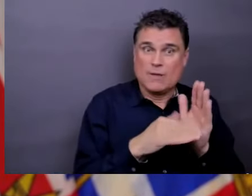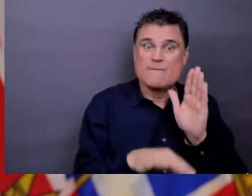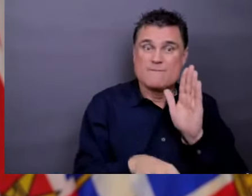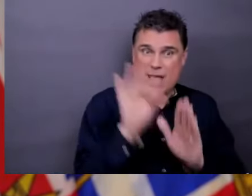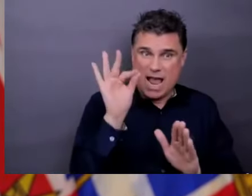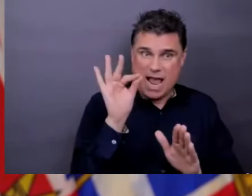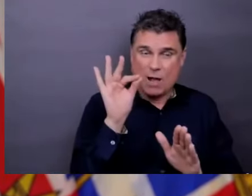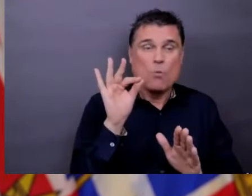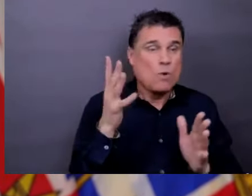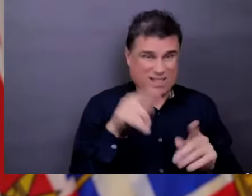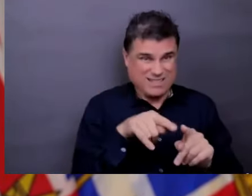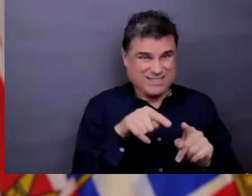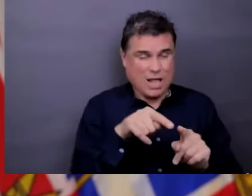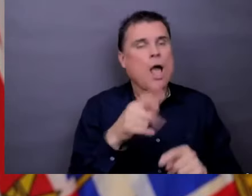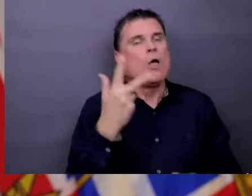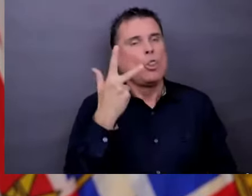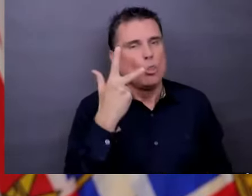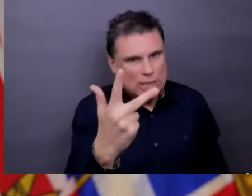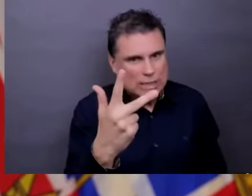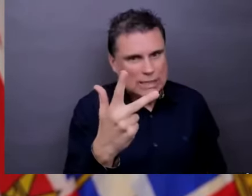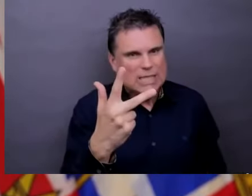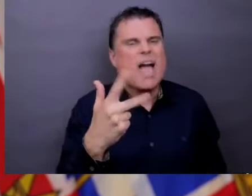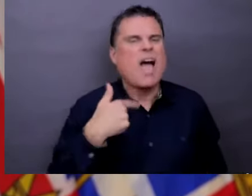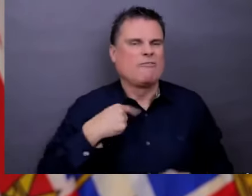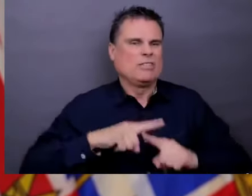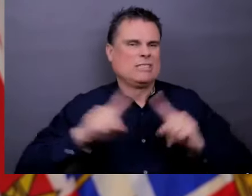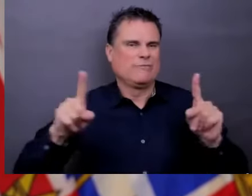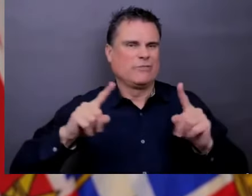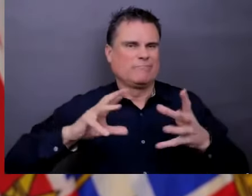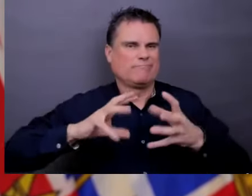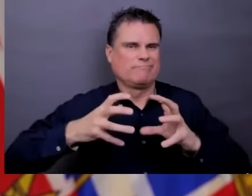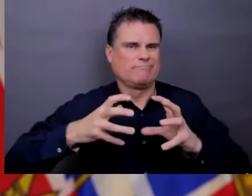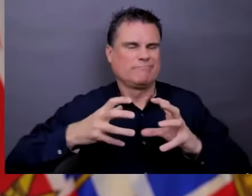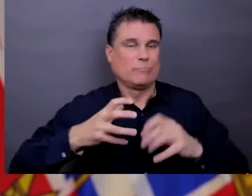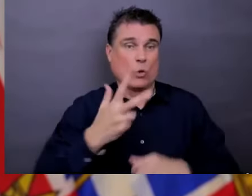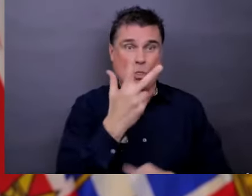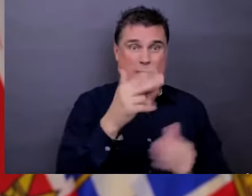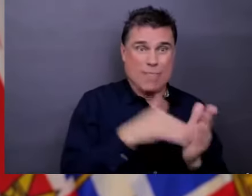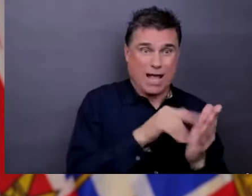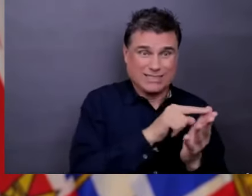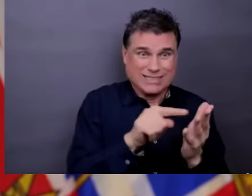but I know we're doing the marker and trying to get up to doing